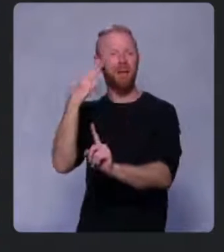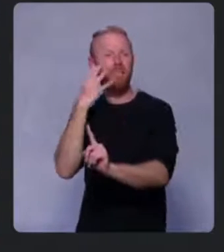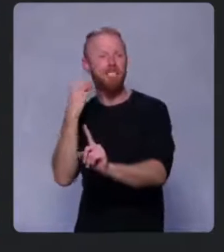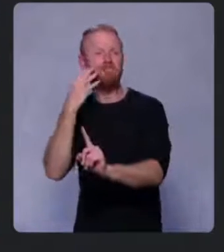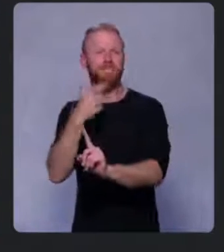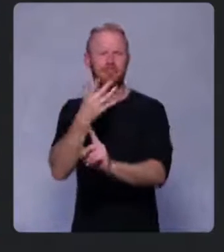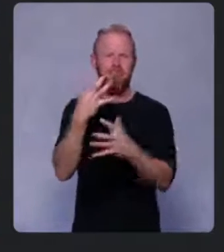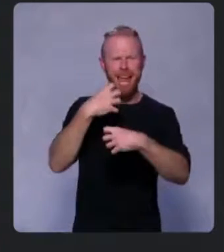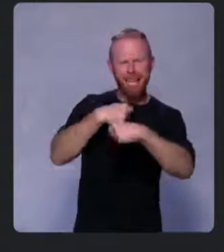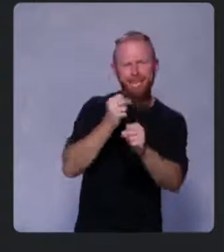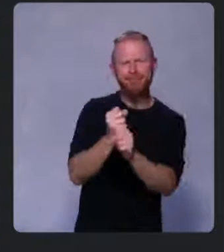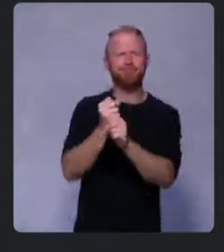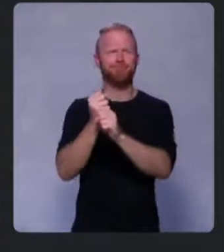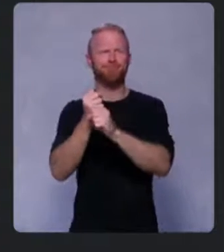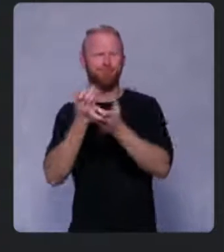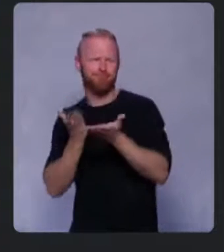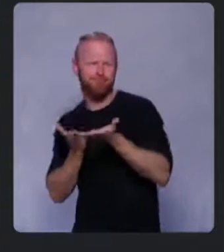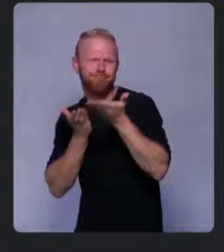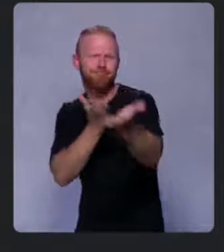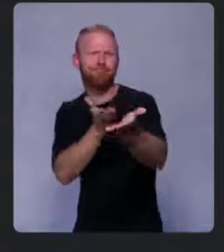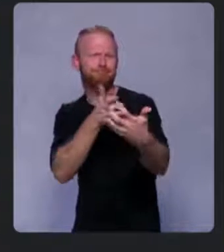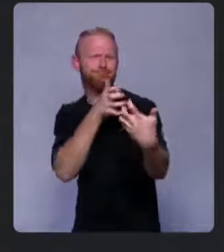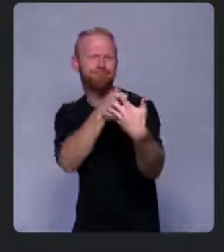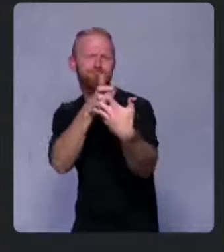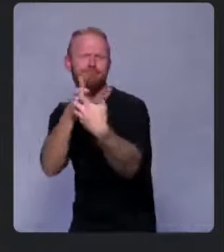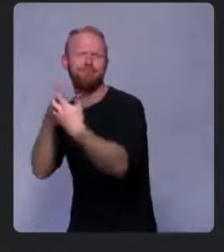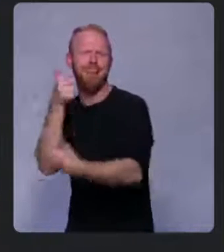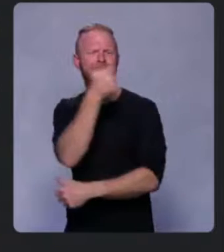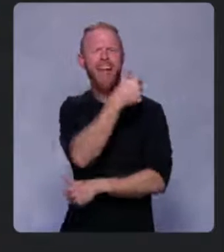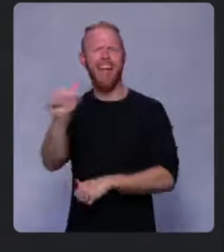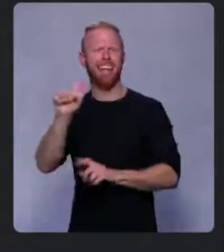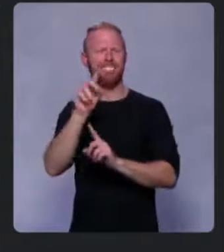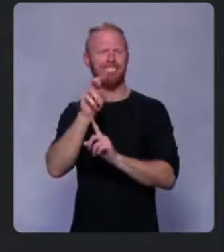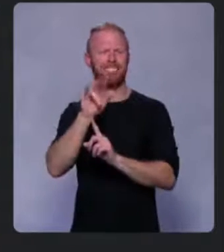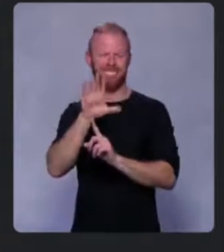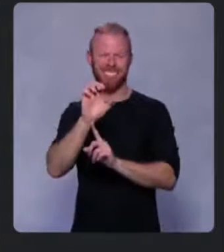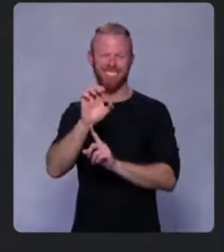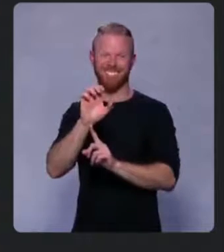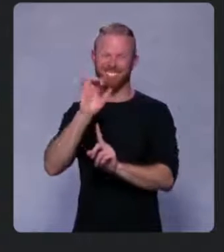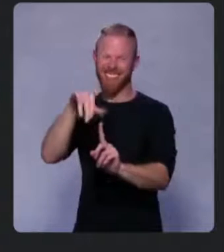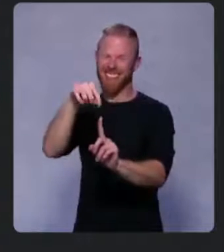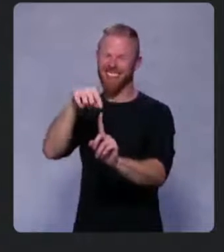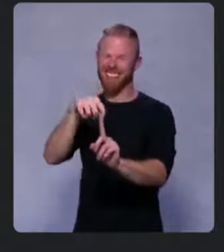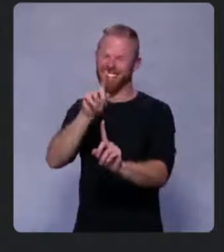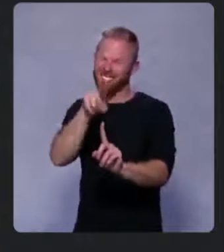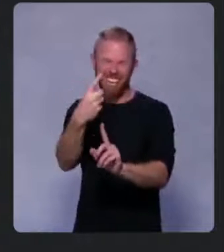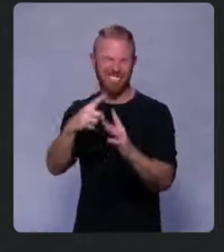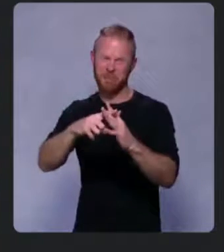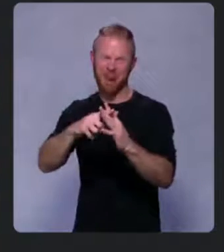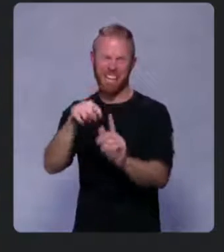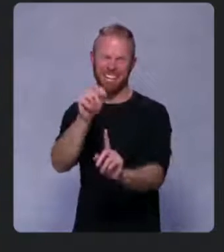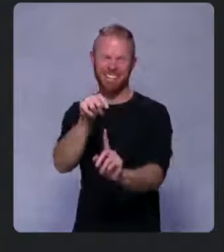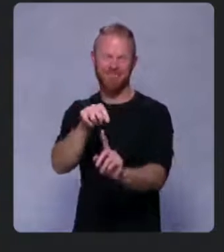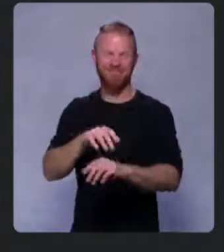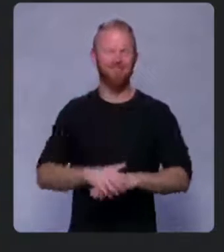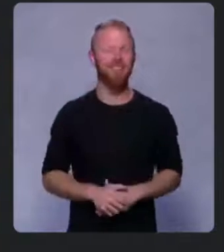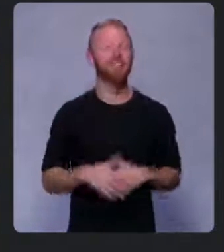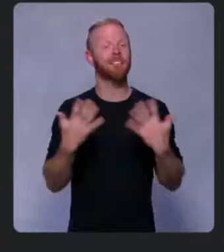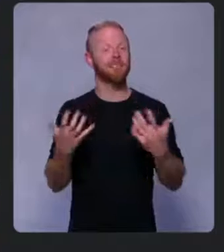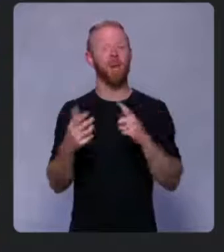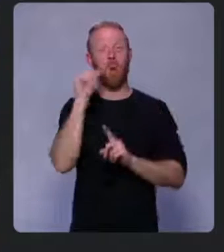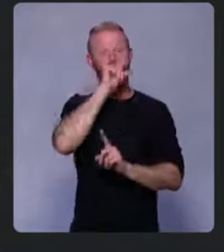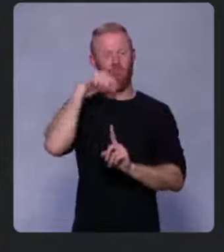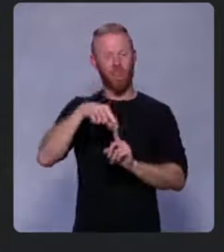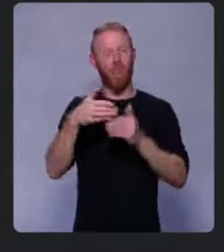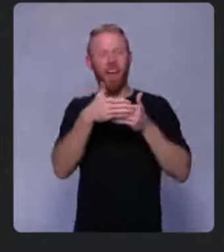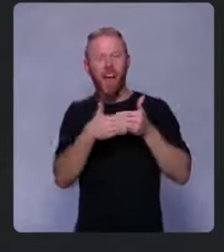Flutter working with you, the developers to build traditional experiences or anywhere that you might want to paint pixels on the screen. With